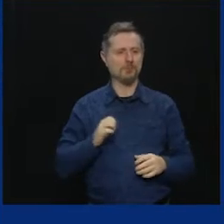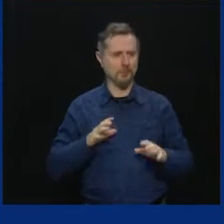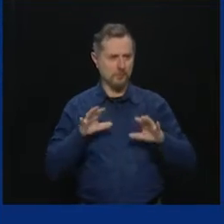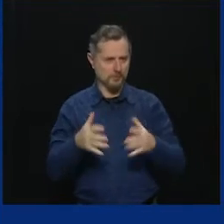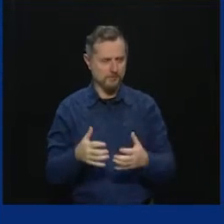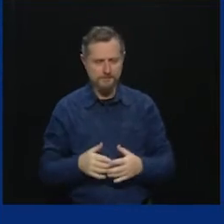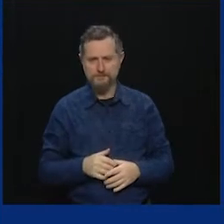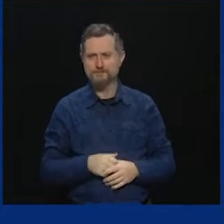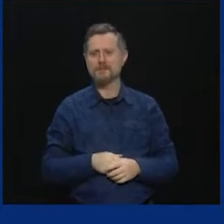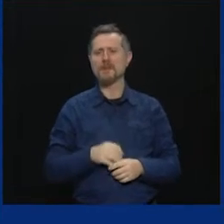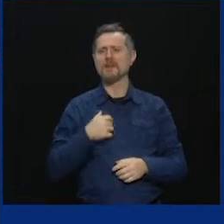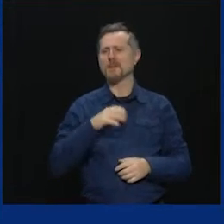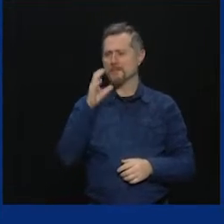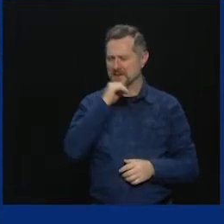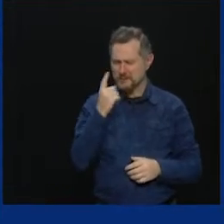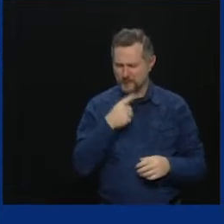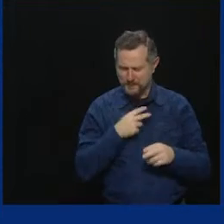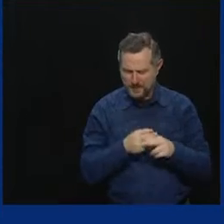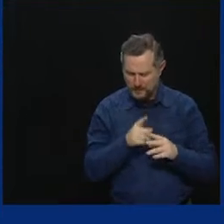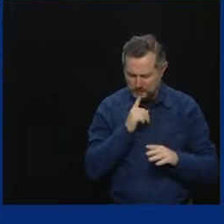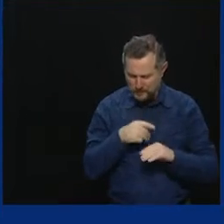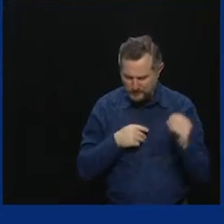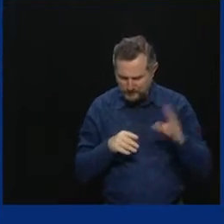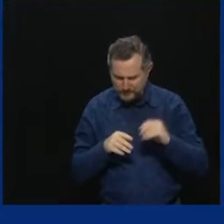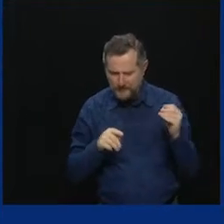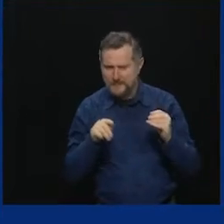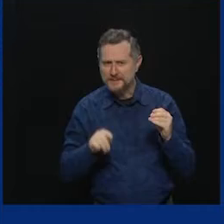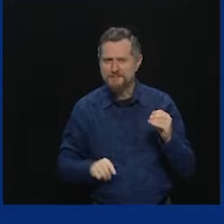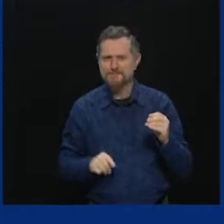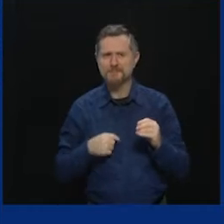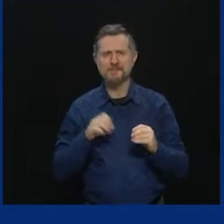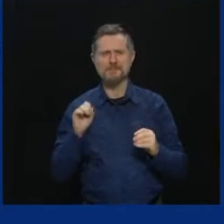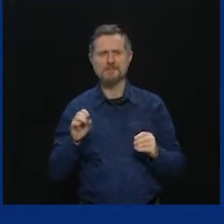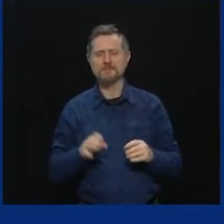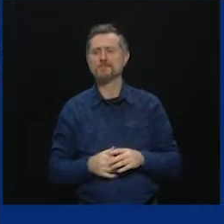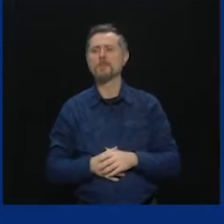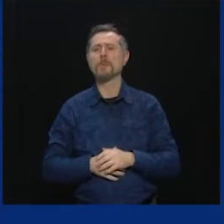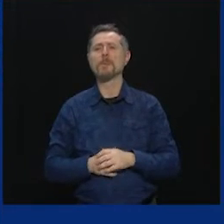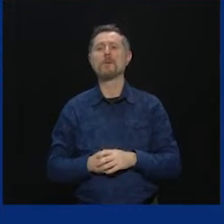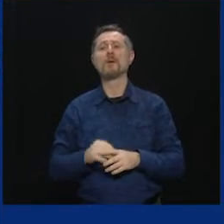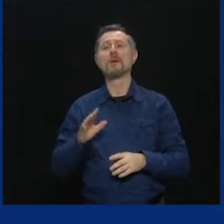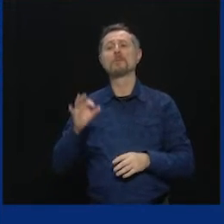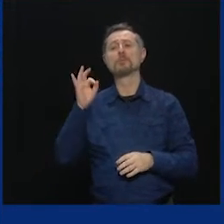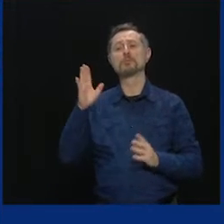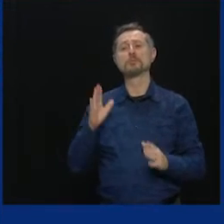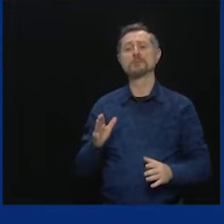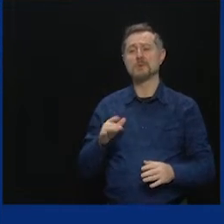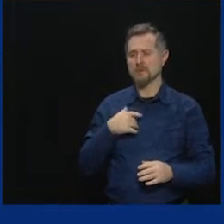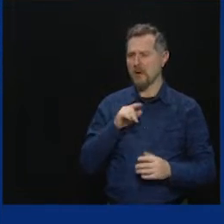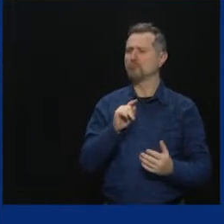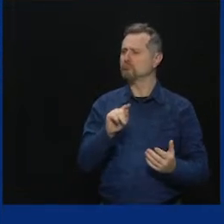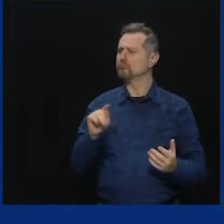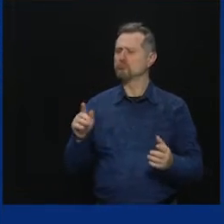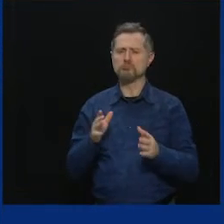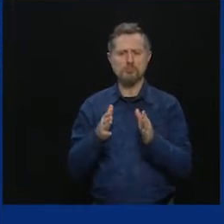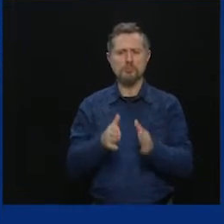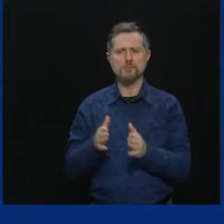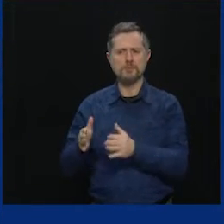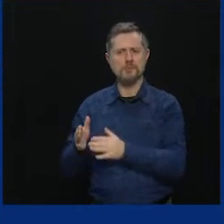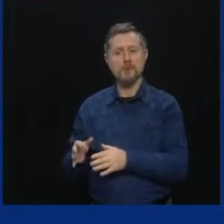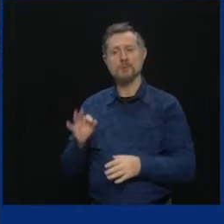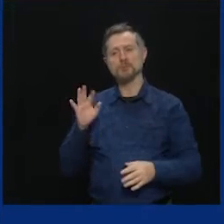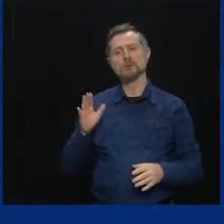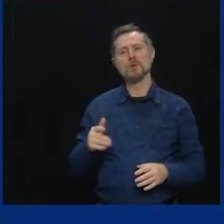Let me see if I'm missing anybody. Don't want to do that. And our pastors who are here, I know we're also joined by Pastor Jay